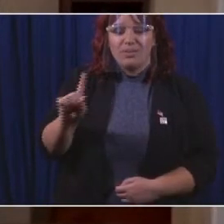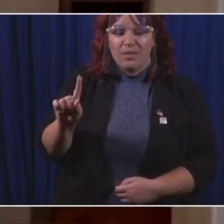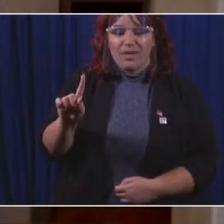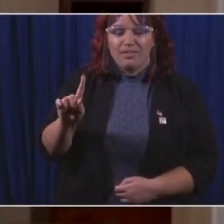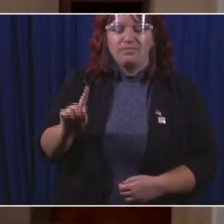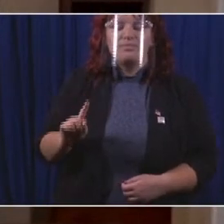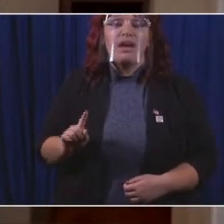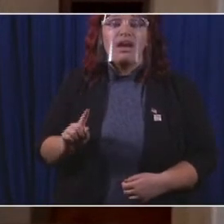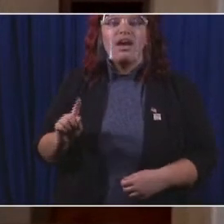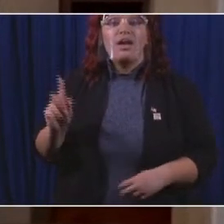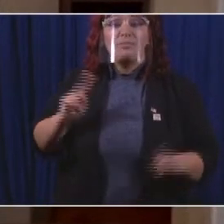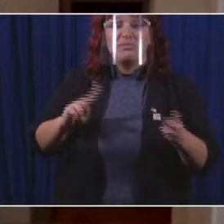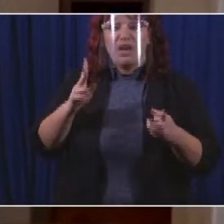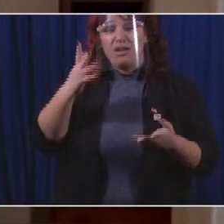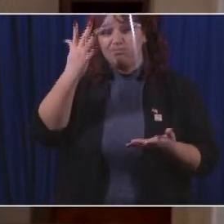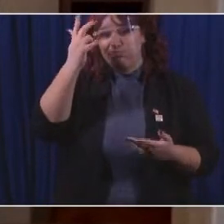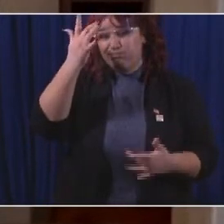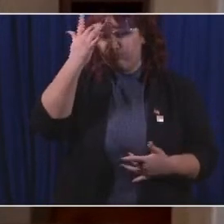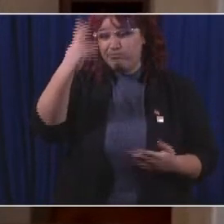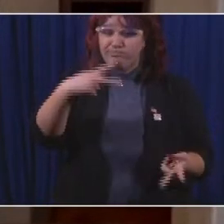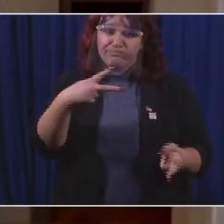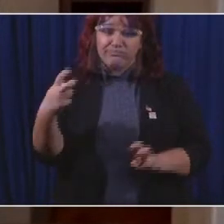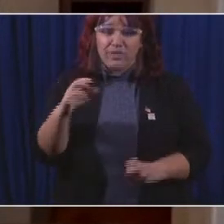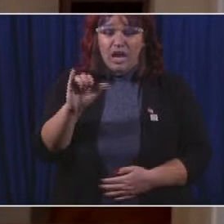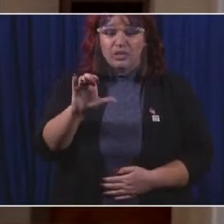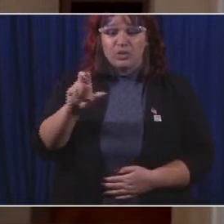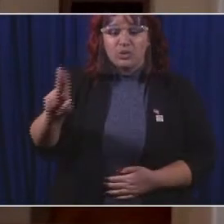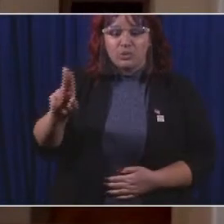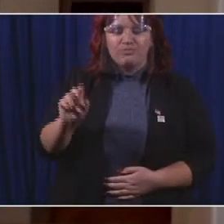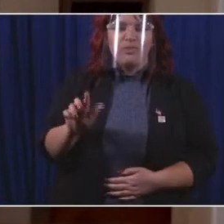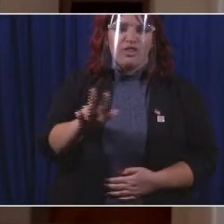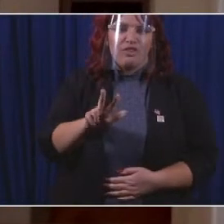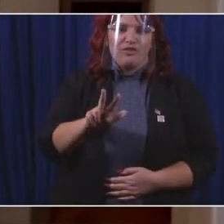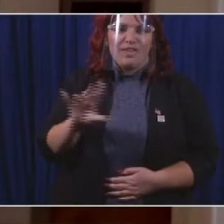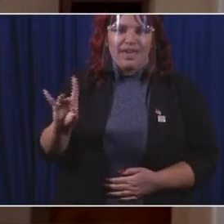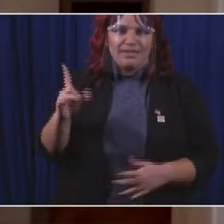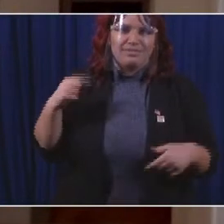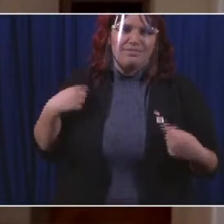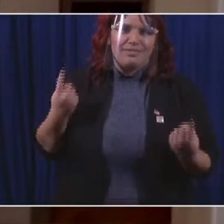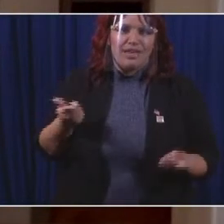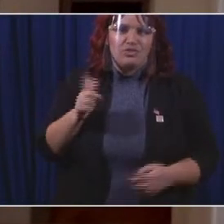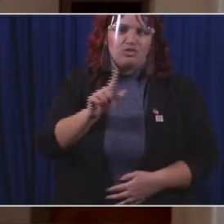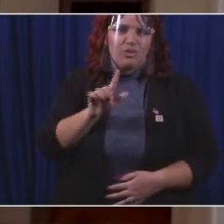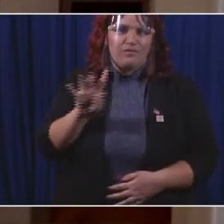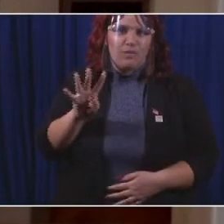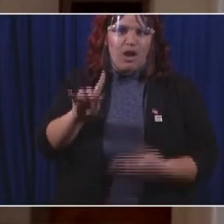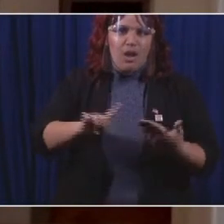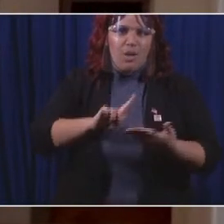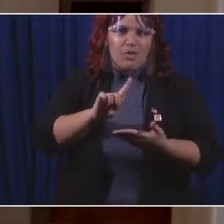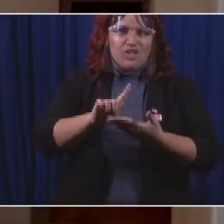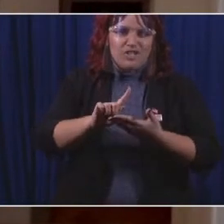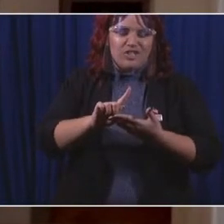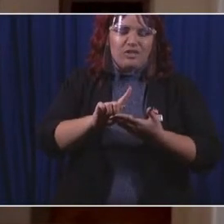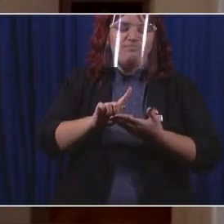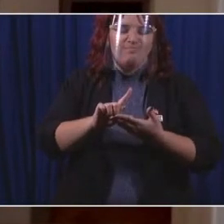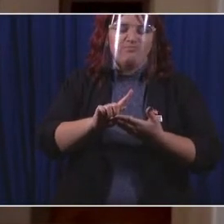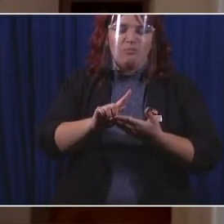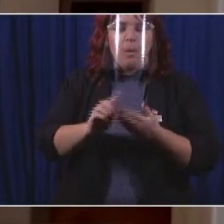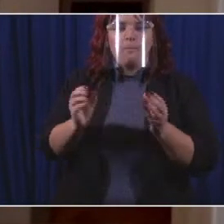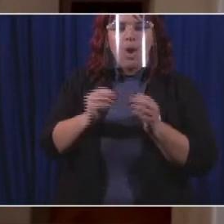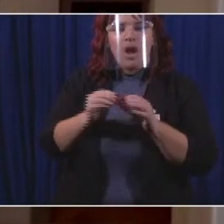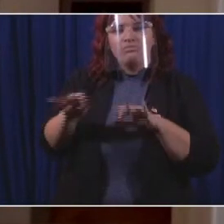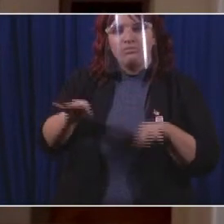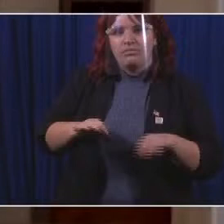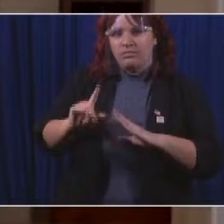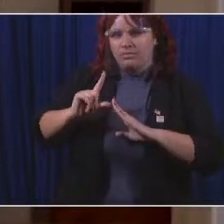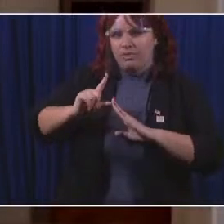reported during the past 24 hours. We'll talk more about those hospitalization numbers in just a few minutes. Eric, let's